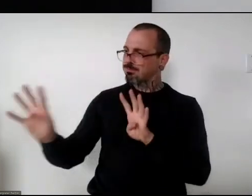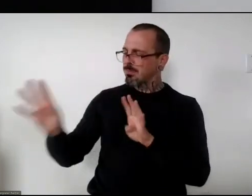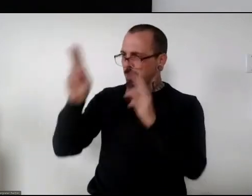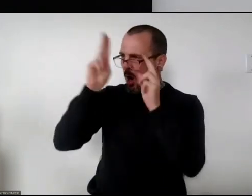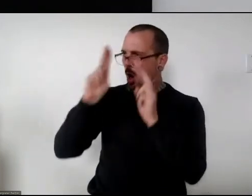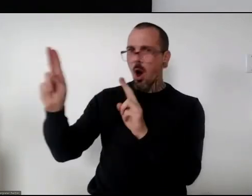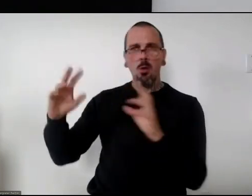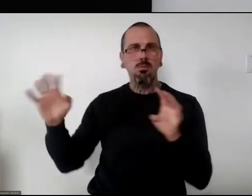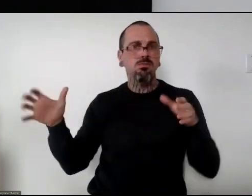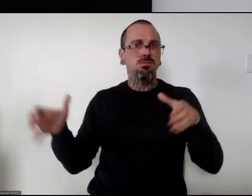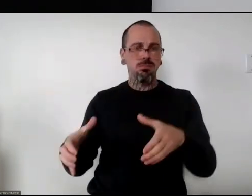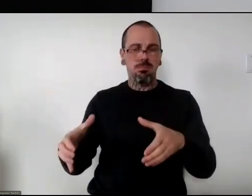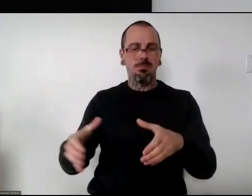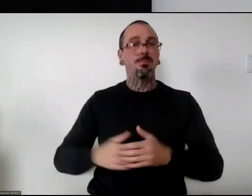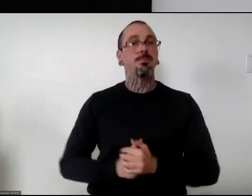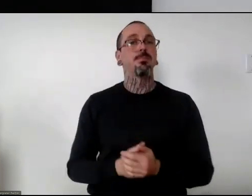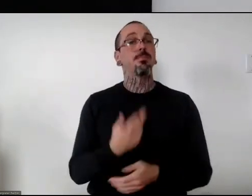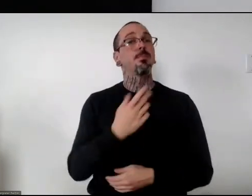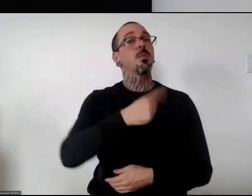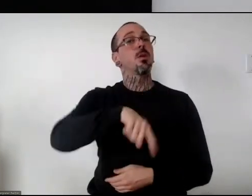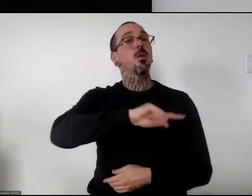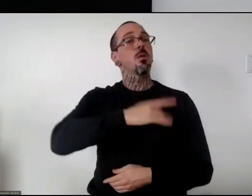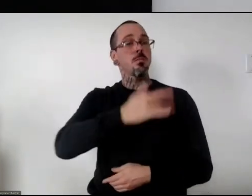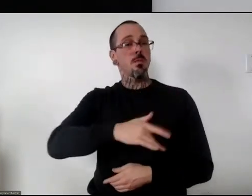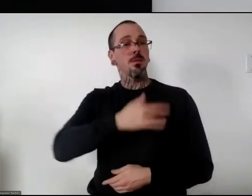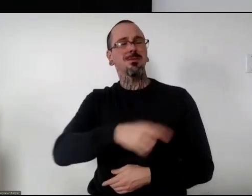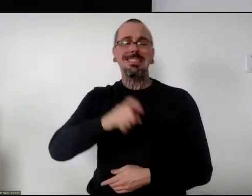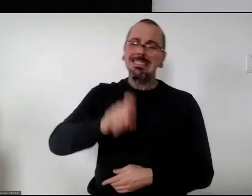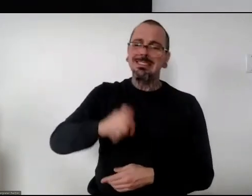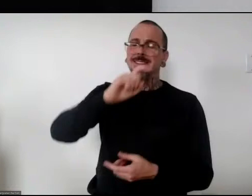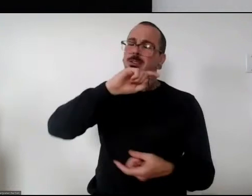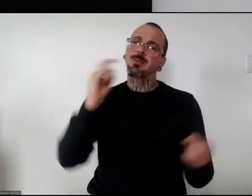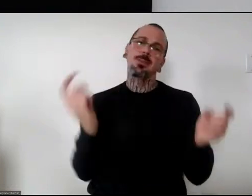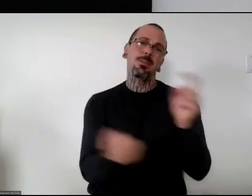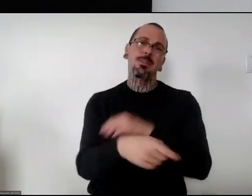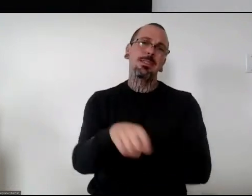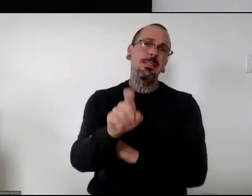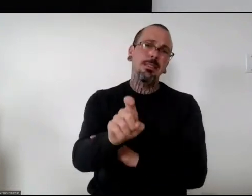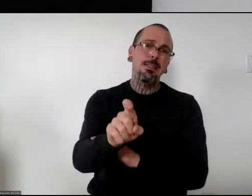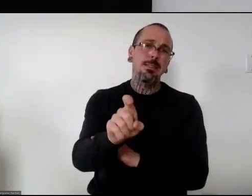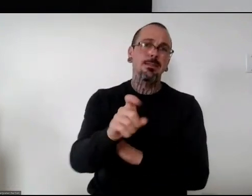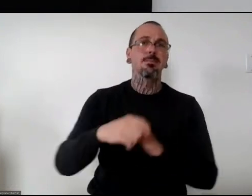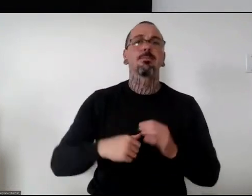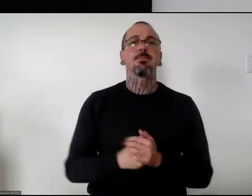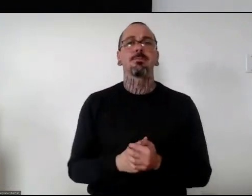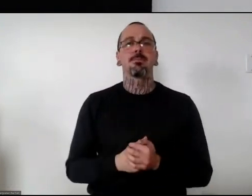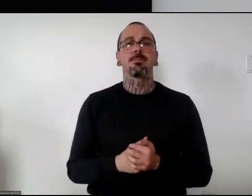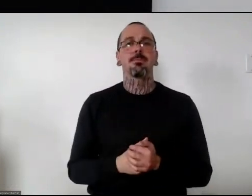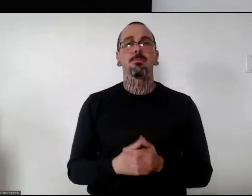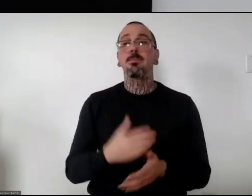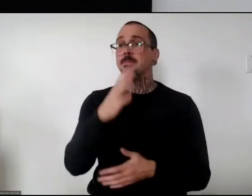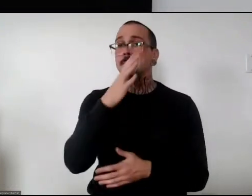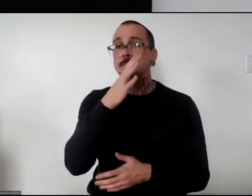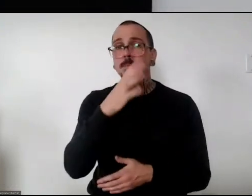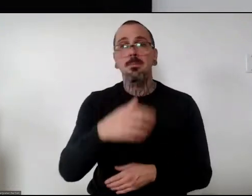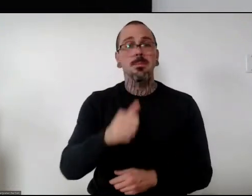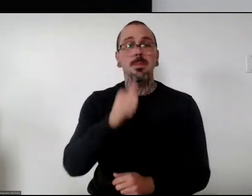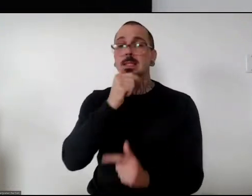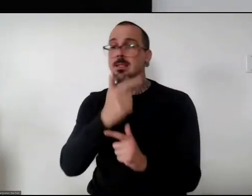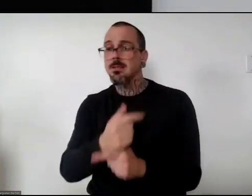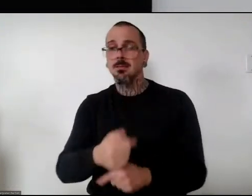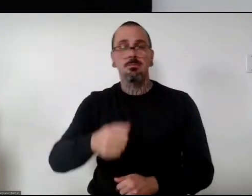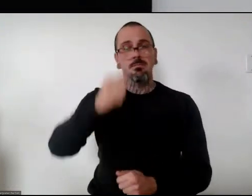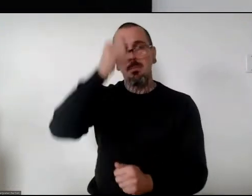in our province. Together, we need to ensure that our mothers, our sisters, our brothers,